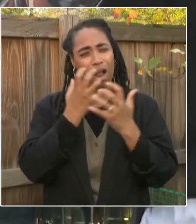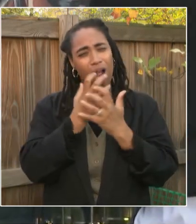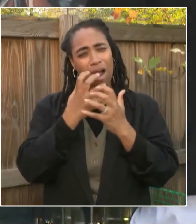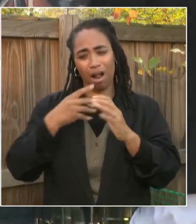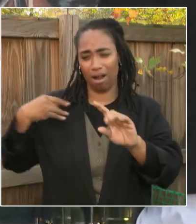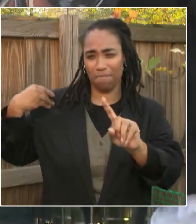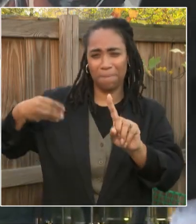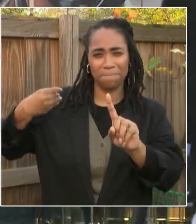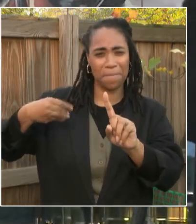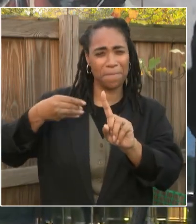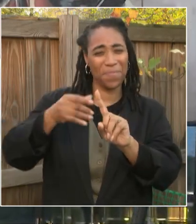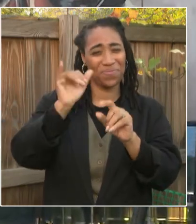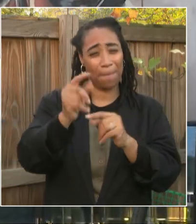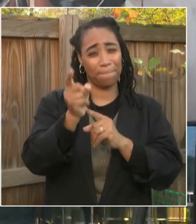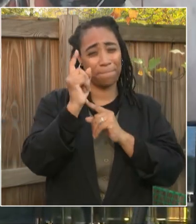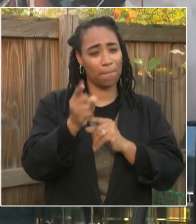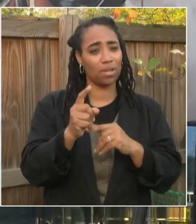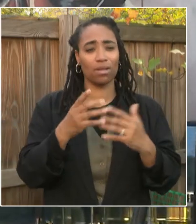Madness.